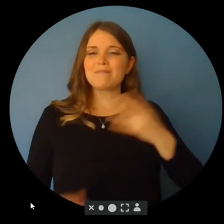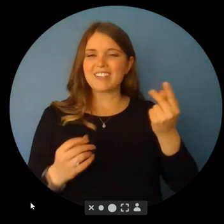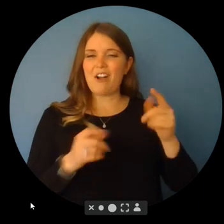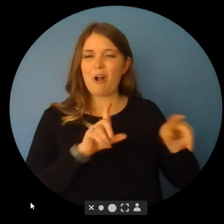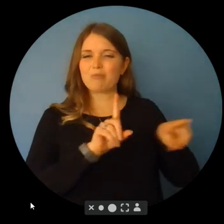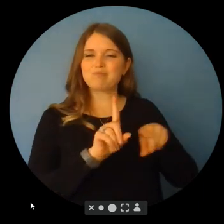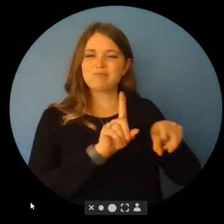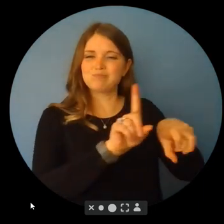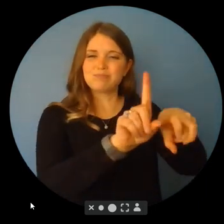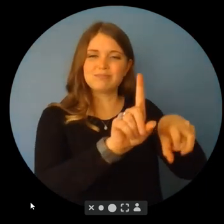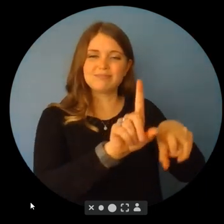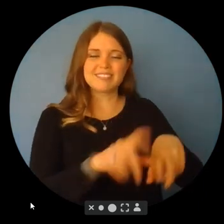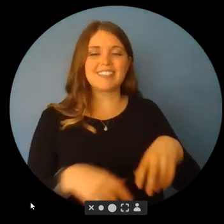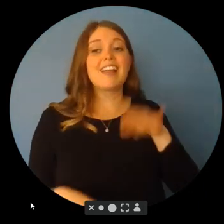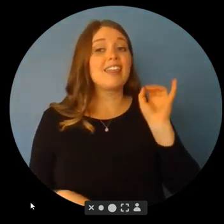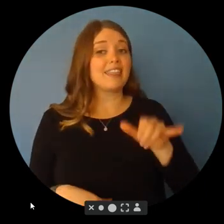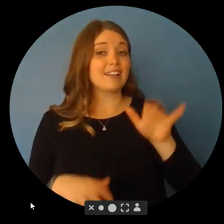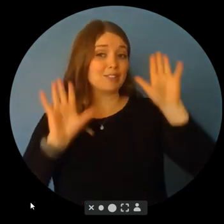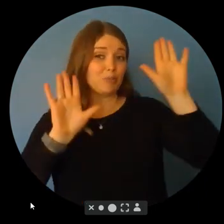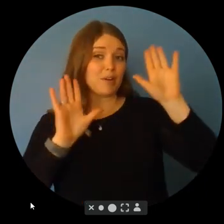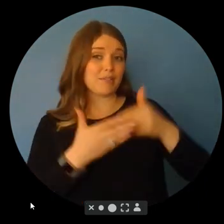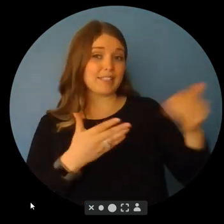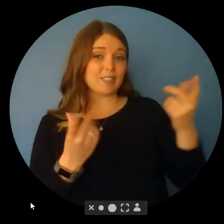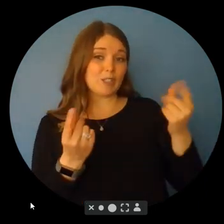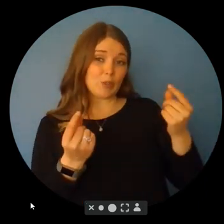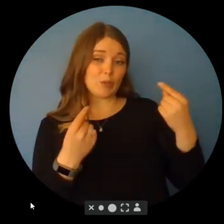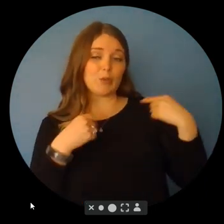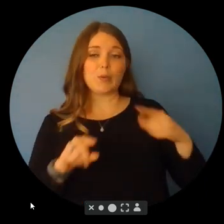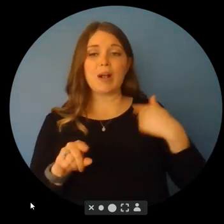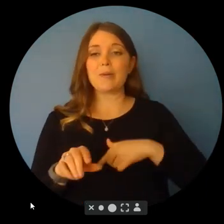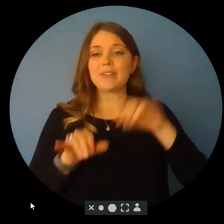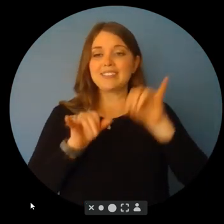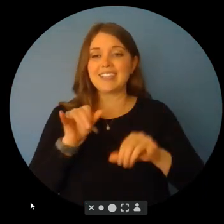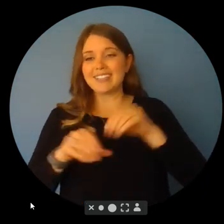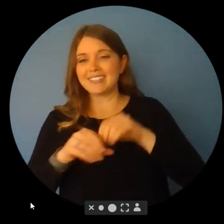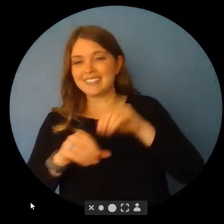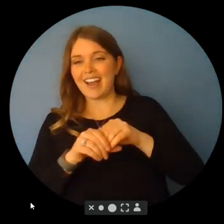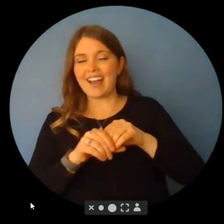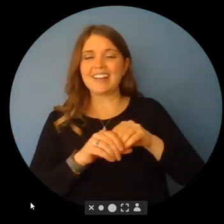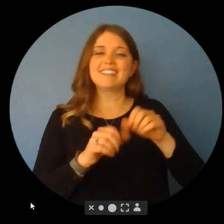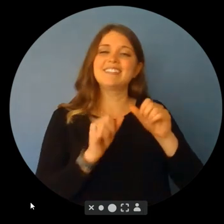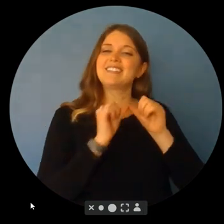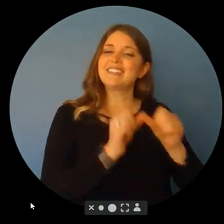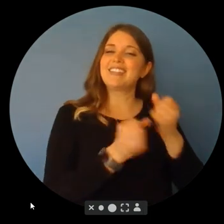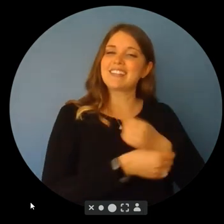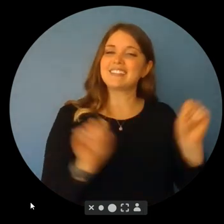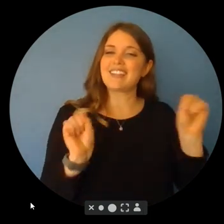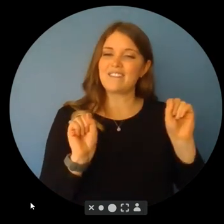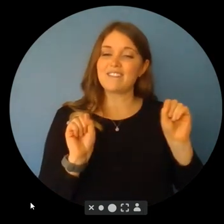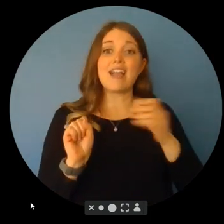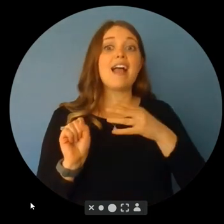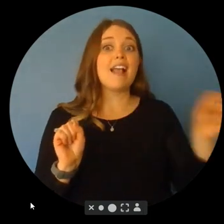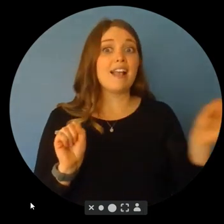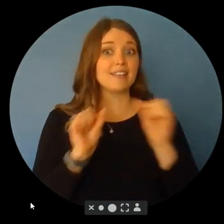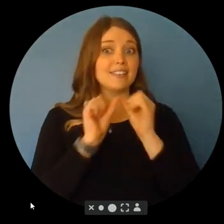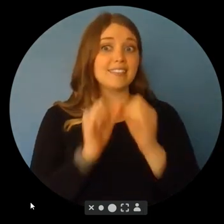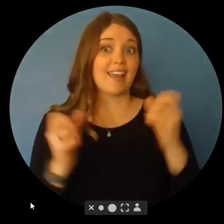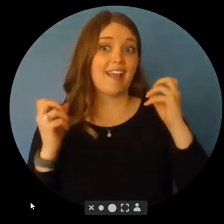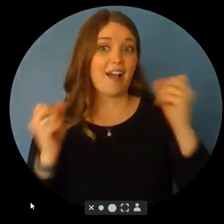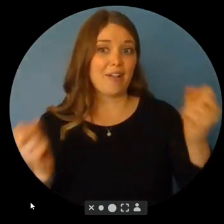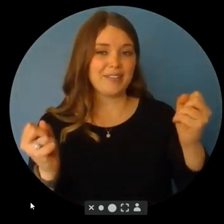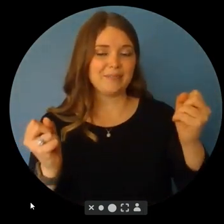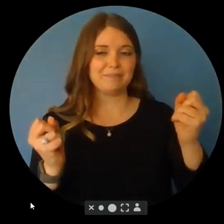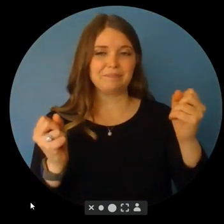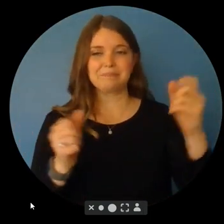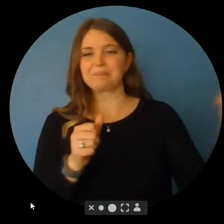that's another wonderful thing to do while we are all staying inside and staying safe and also staying healthy. All right, so the